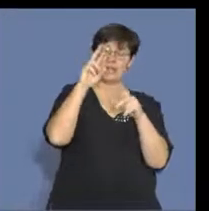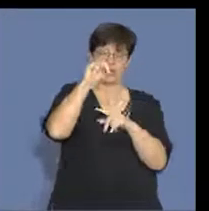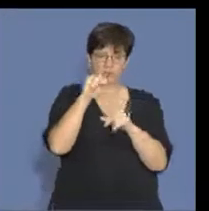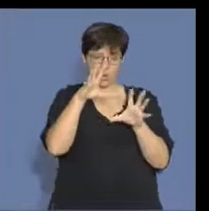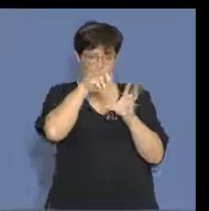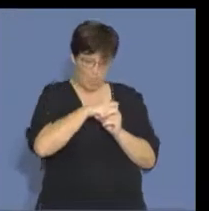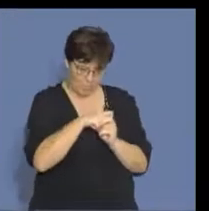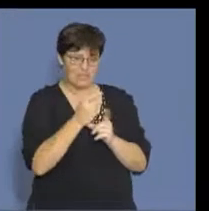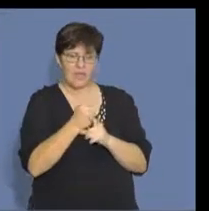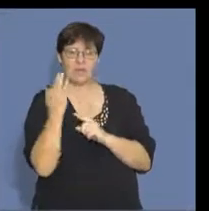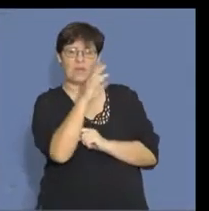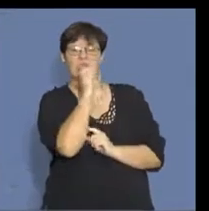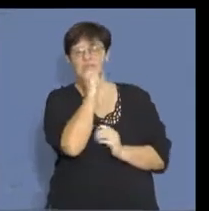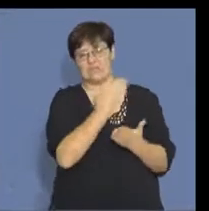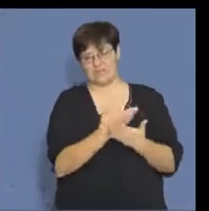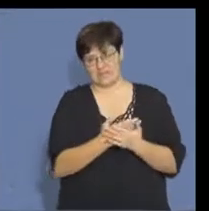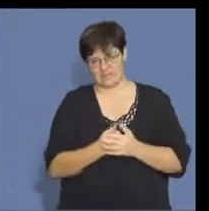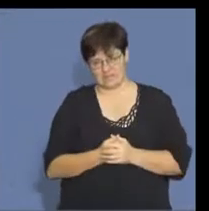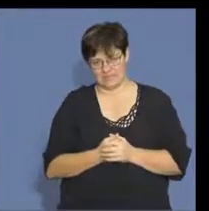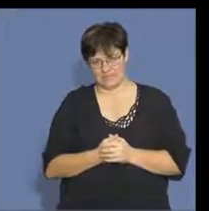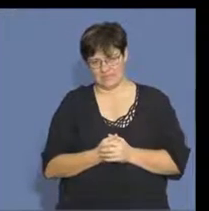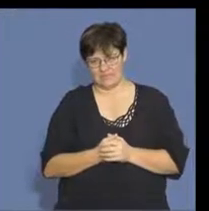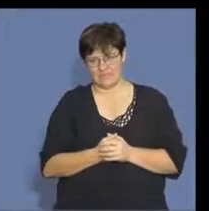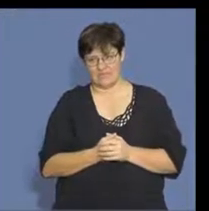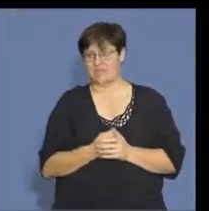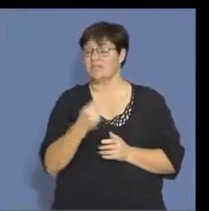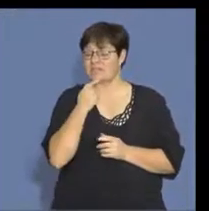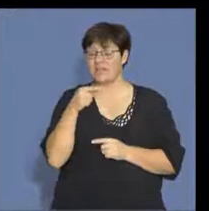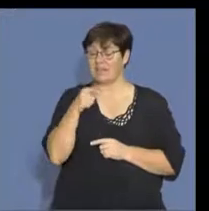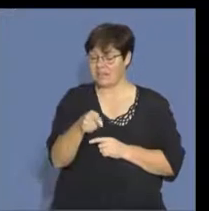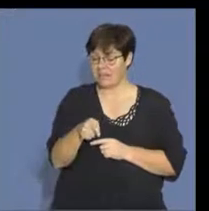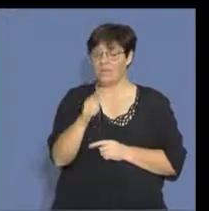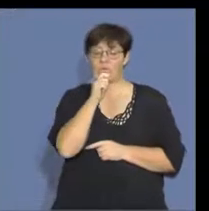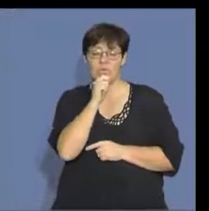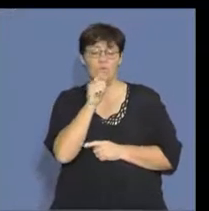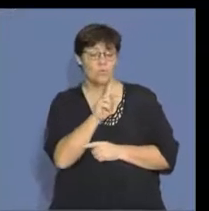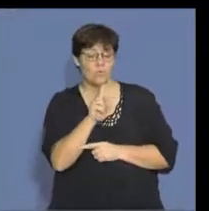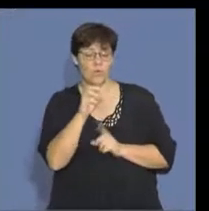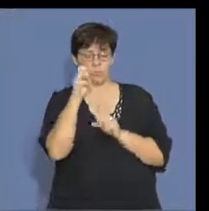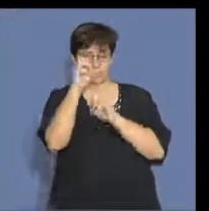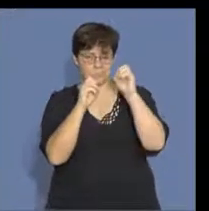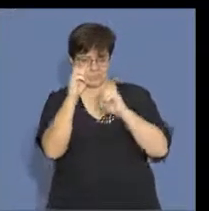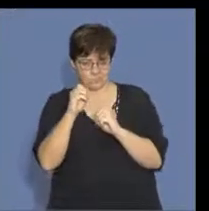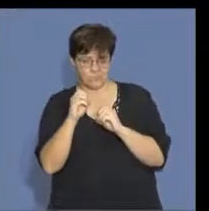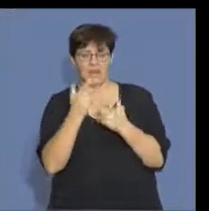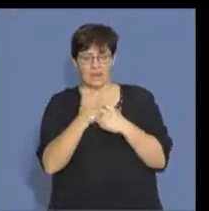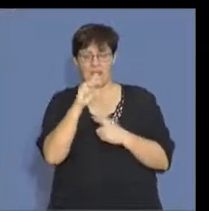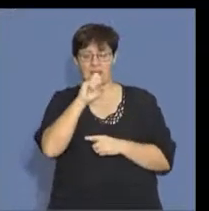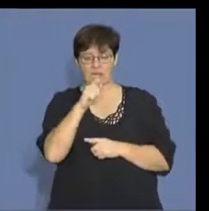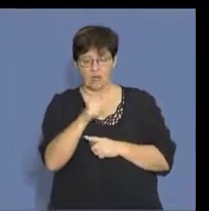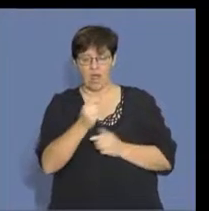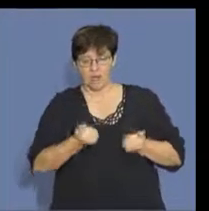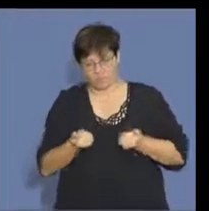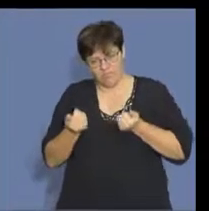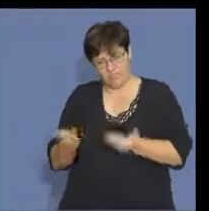for the plants to use. And I mentioned that these nitrates are used by the legumes, and then the bacteria are